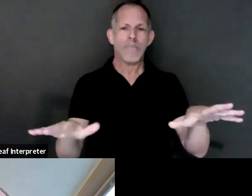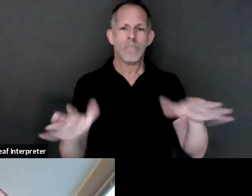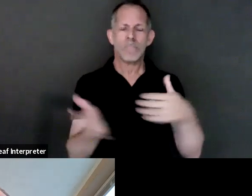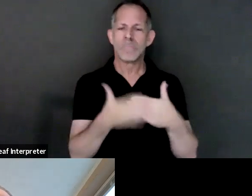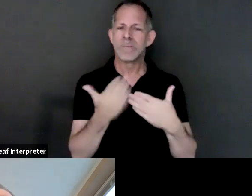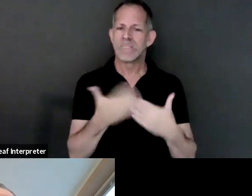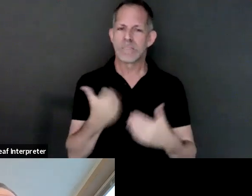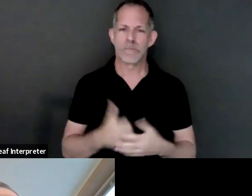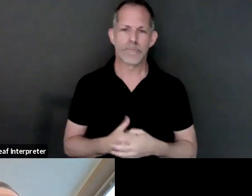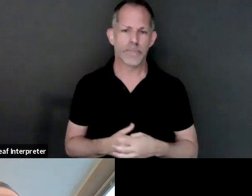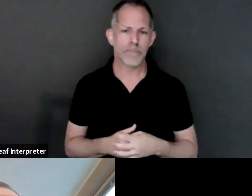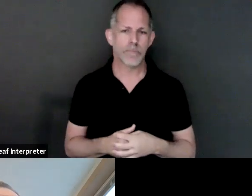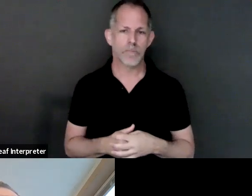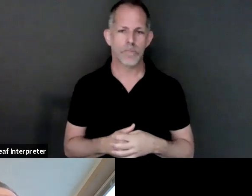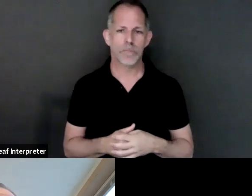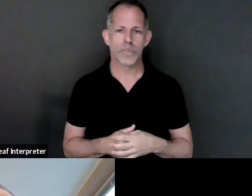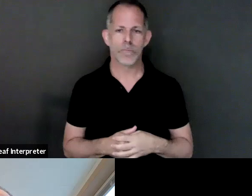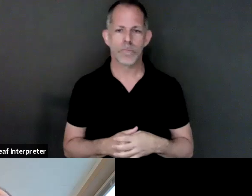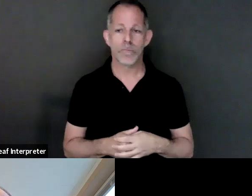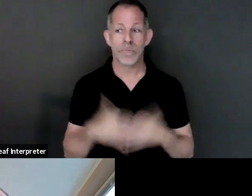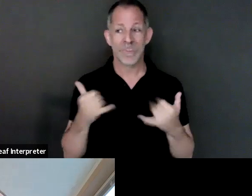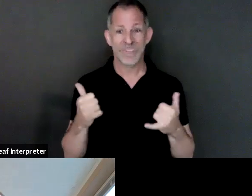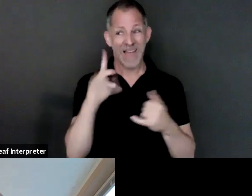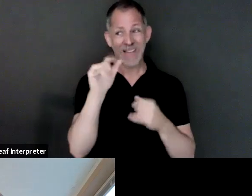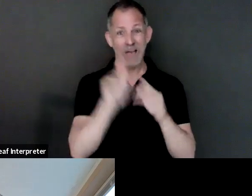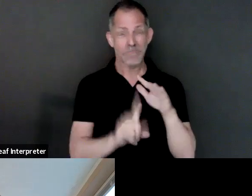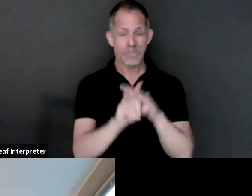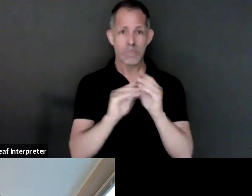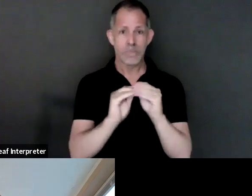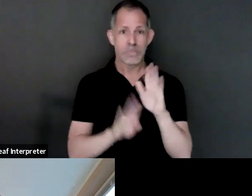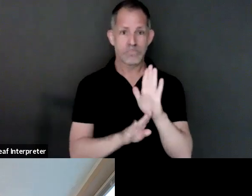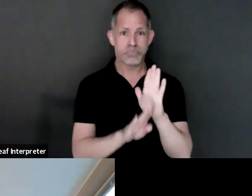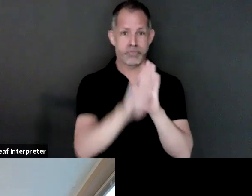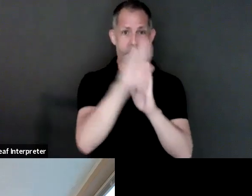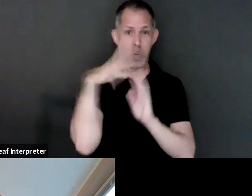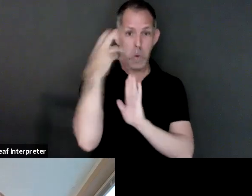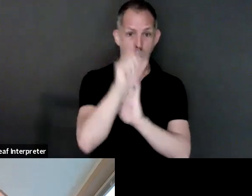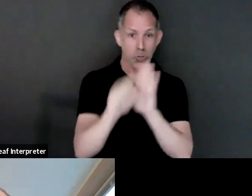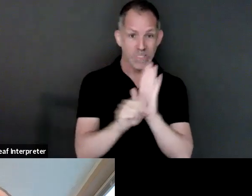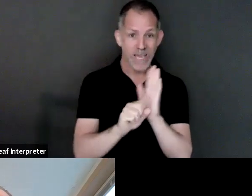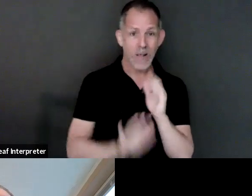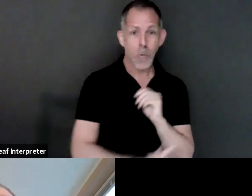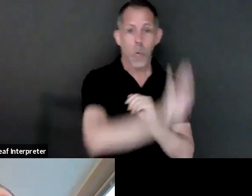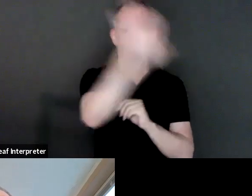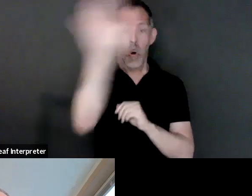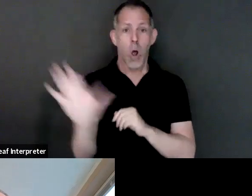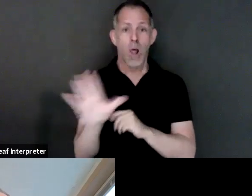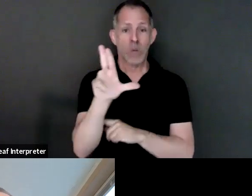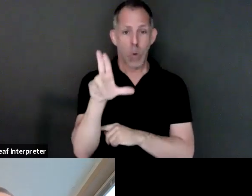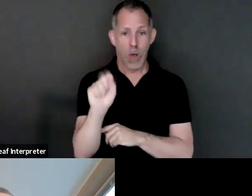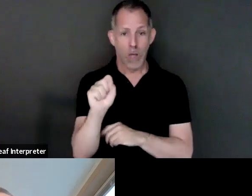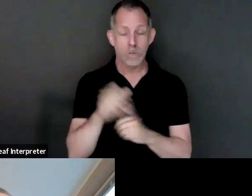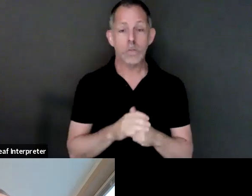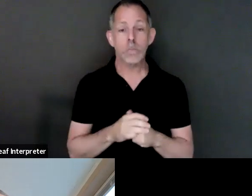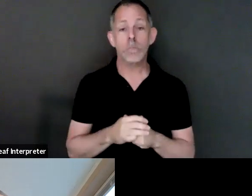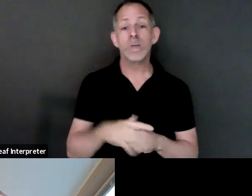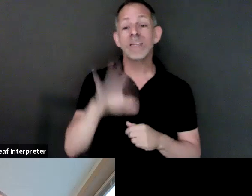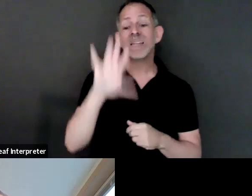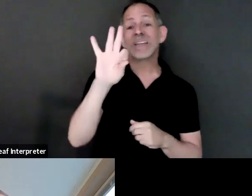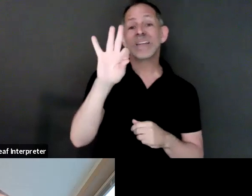at least 90% of COVID cases in all three levels that I just mentioned are due to